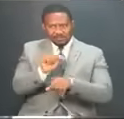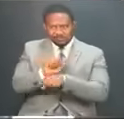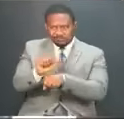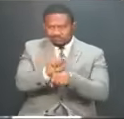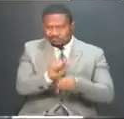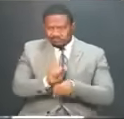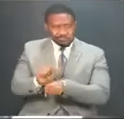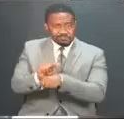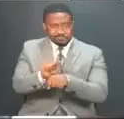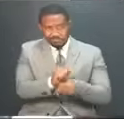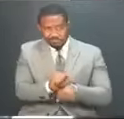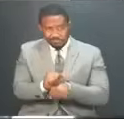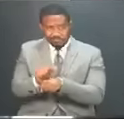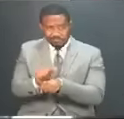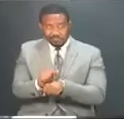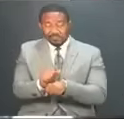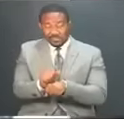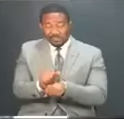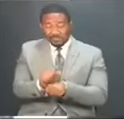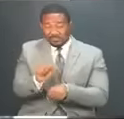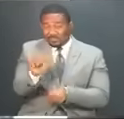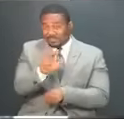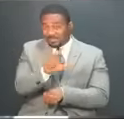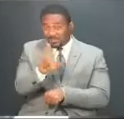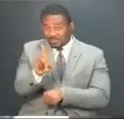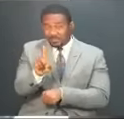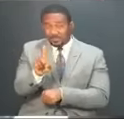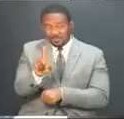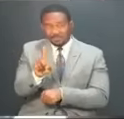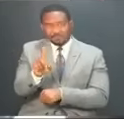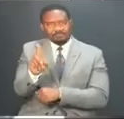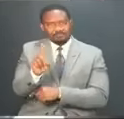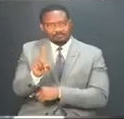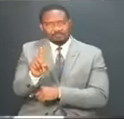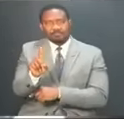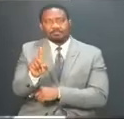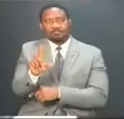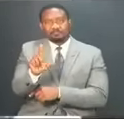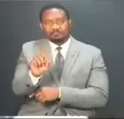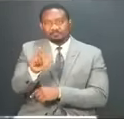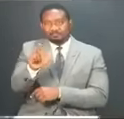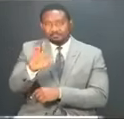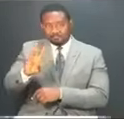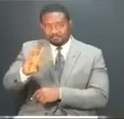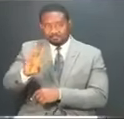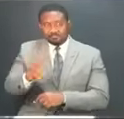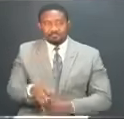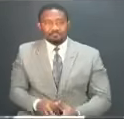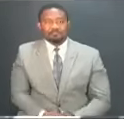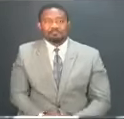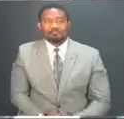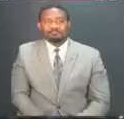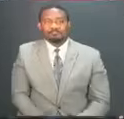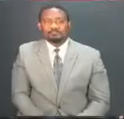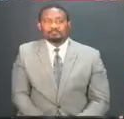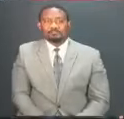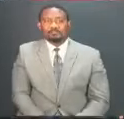its activities for the year 2026 financial year. Thank you so much. I so submit, Mr. Speaker.